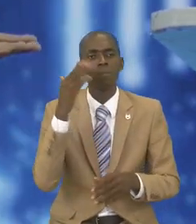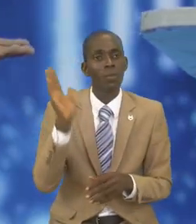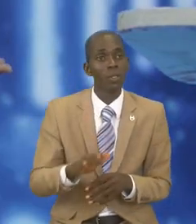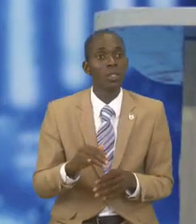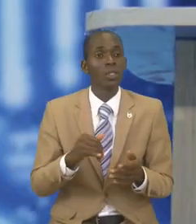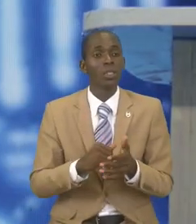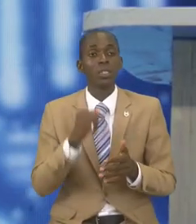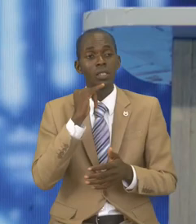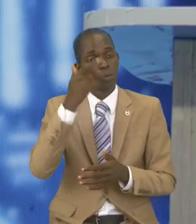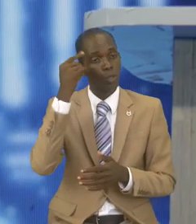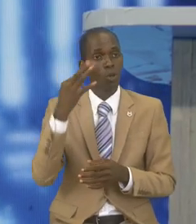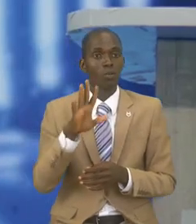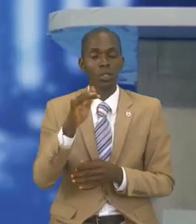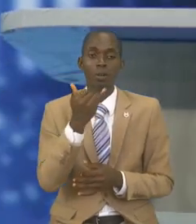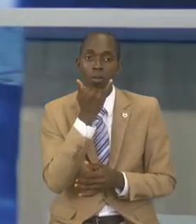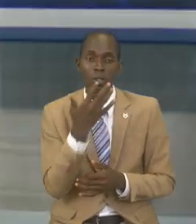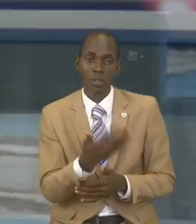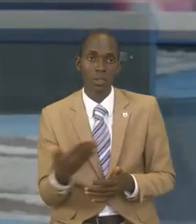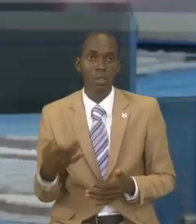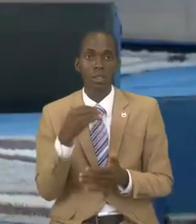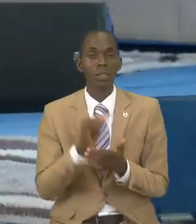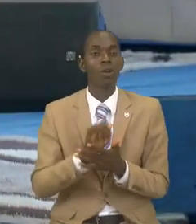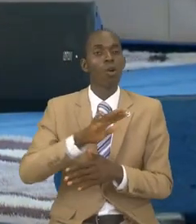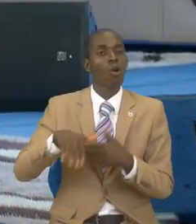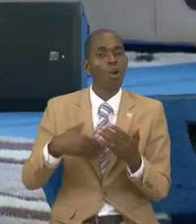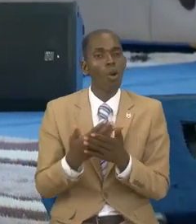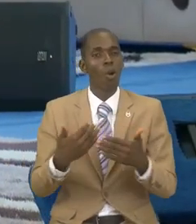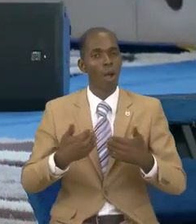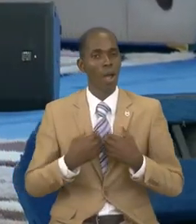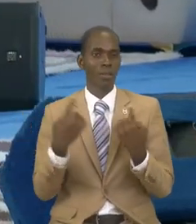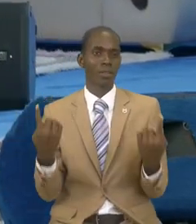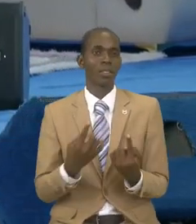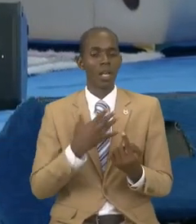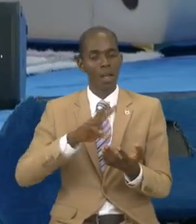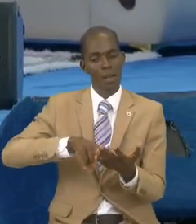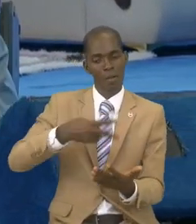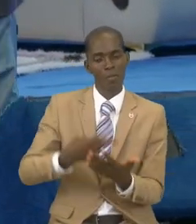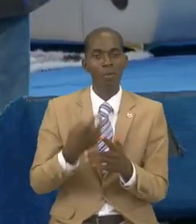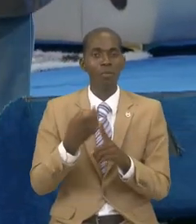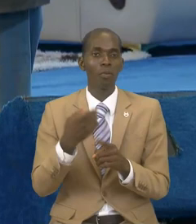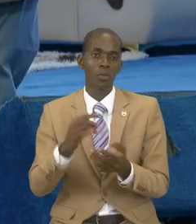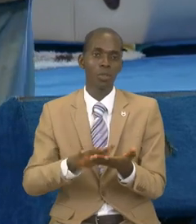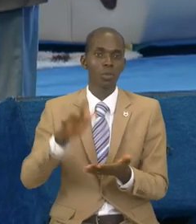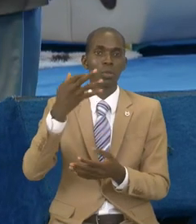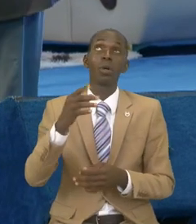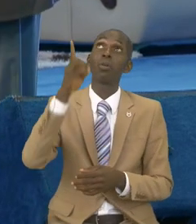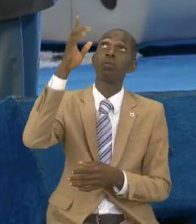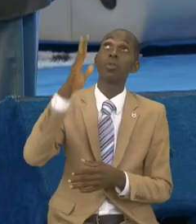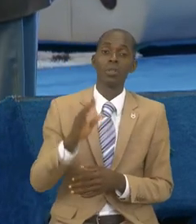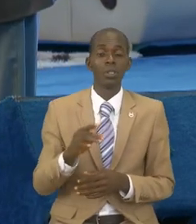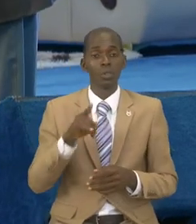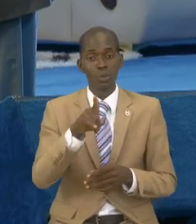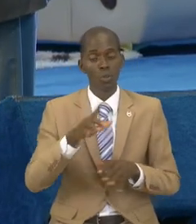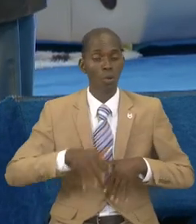through now, is our sin. All have sinned and come short of the glory of God. He confessed,